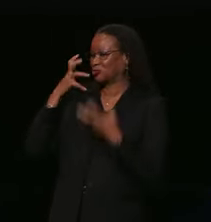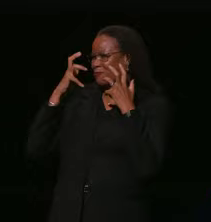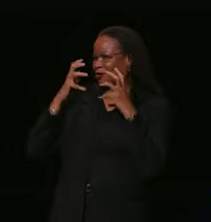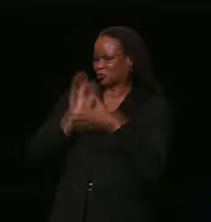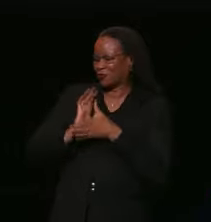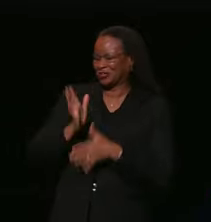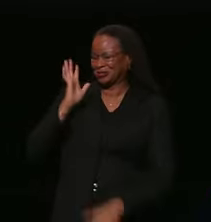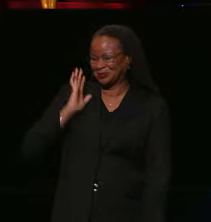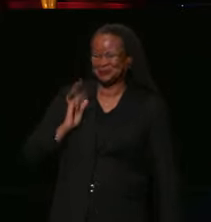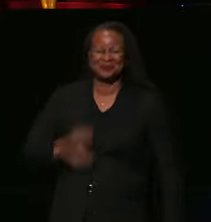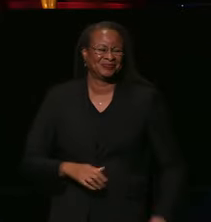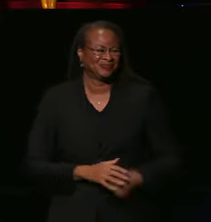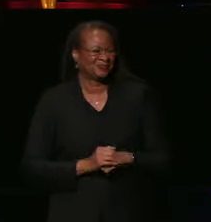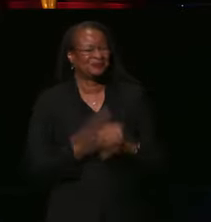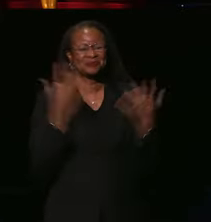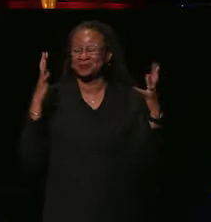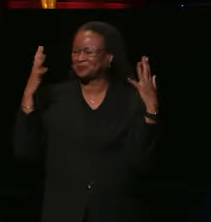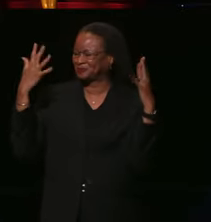movies.